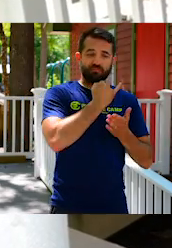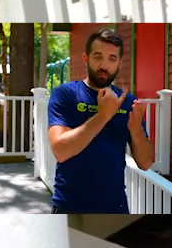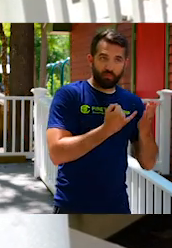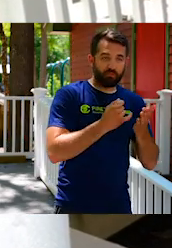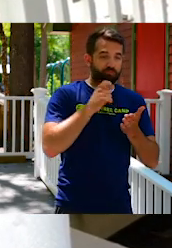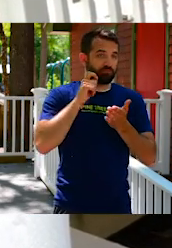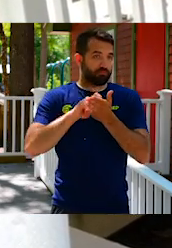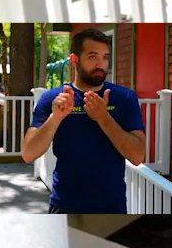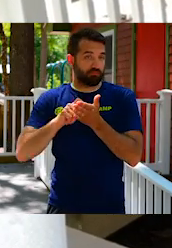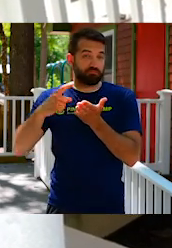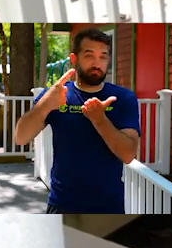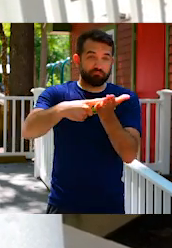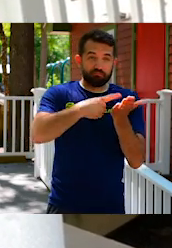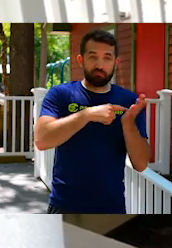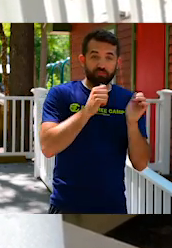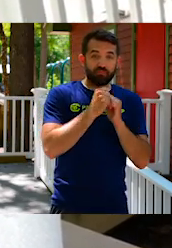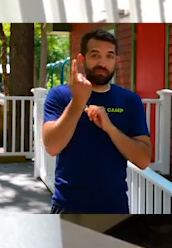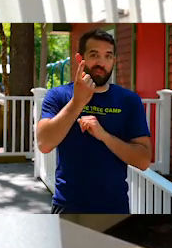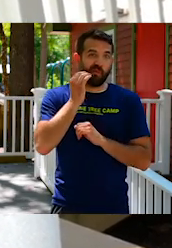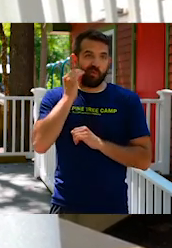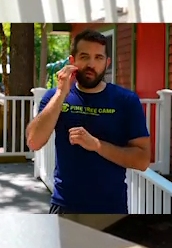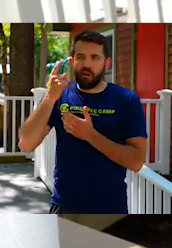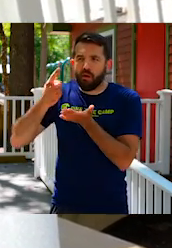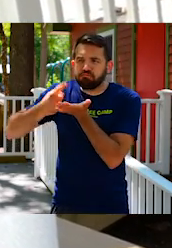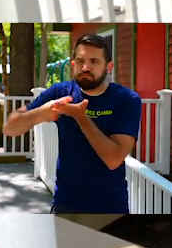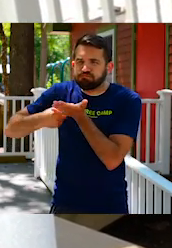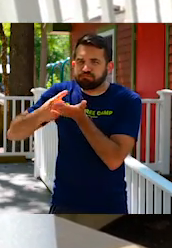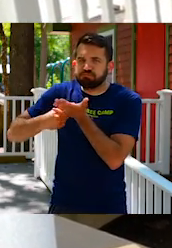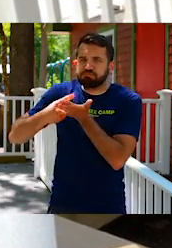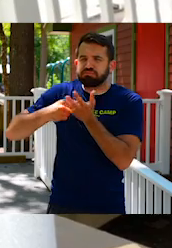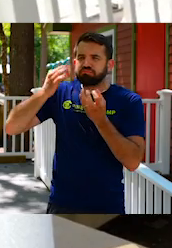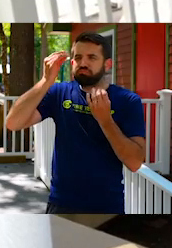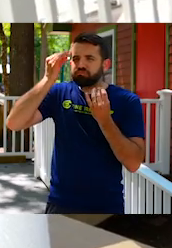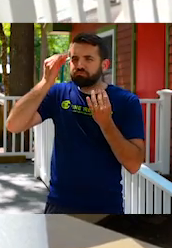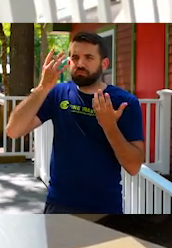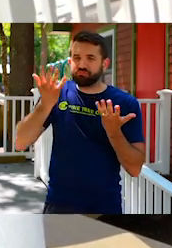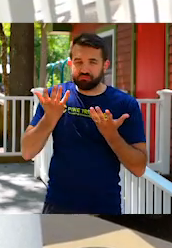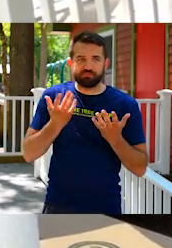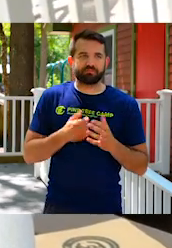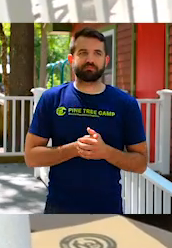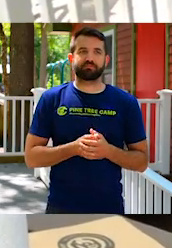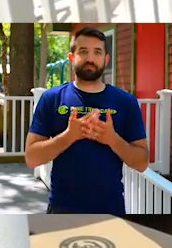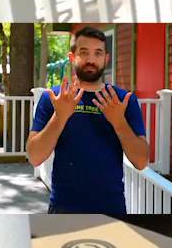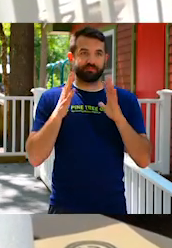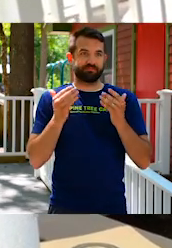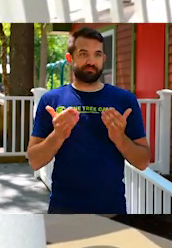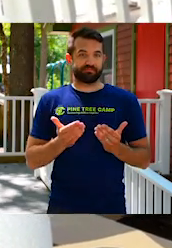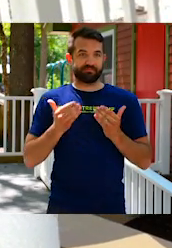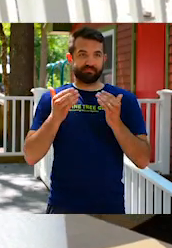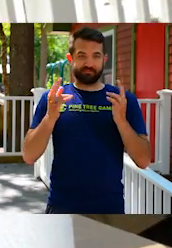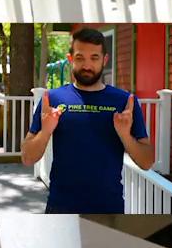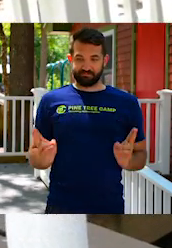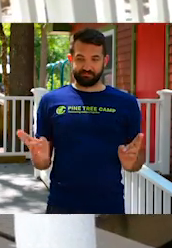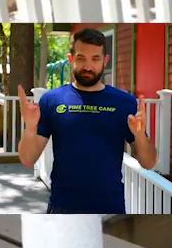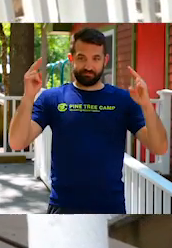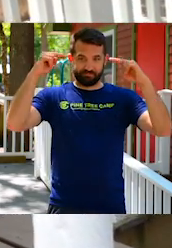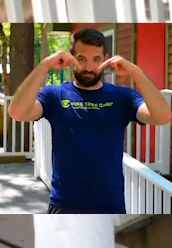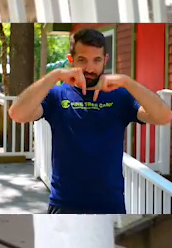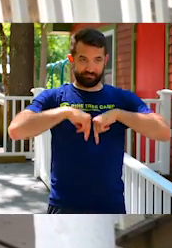Now, once you've done that, you can start the experiment. Just going to take, just gonna rip that off.